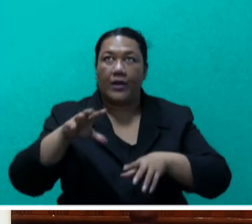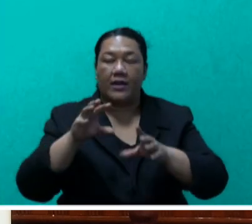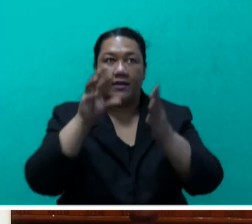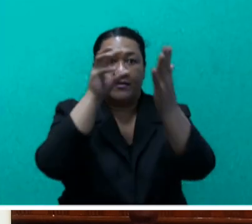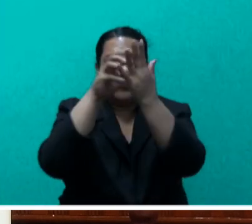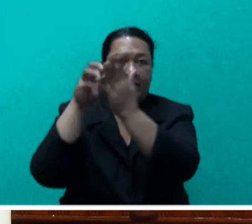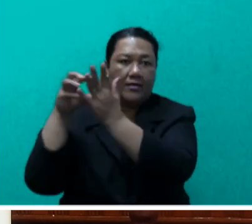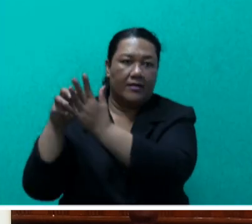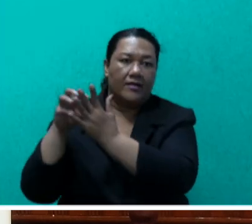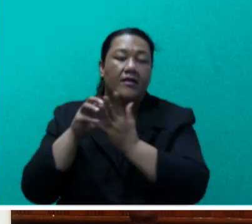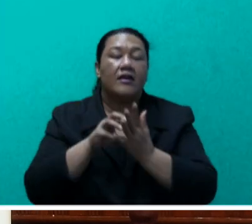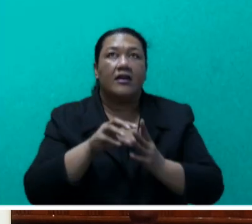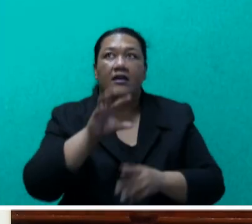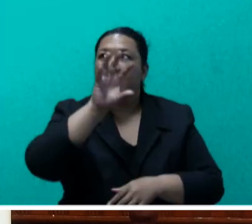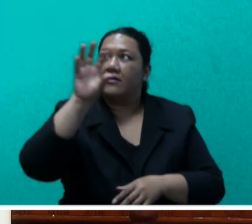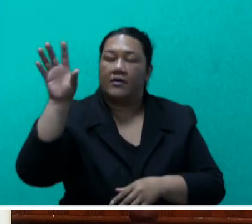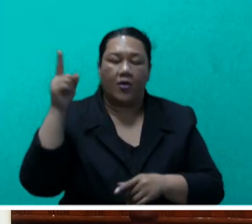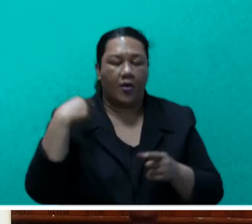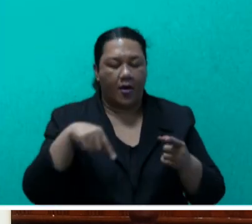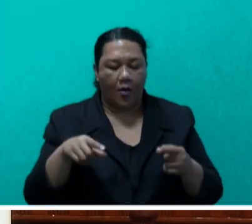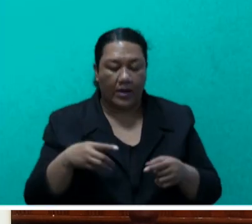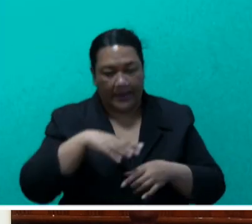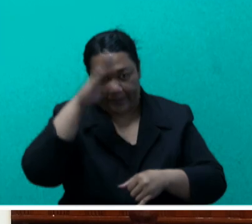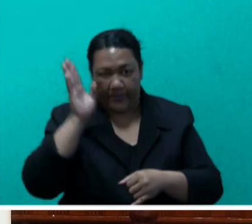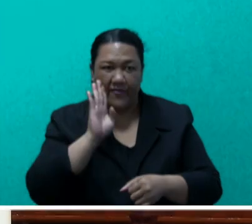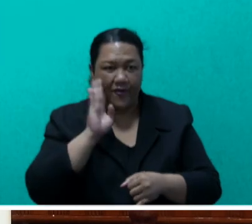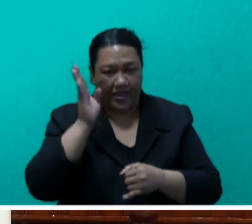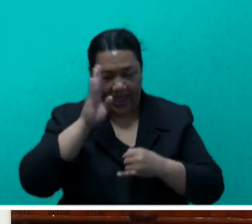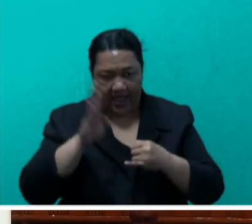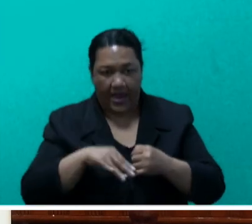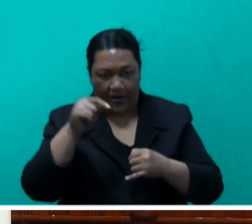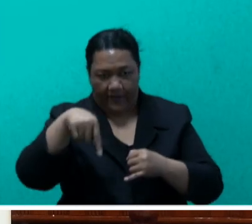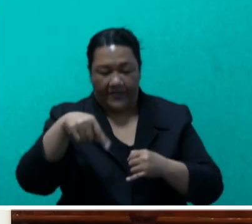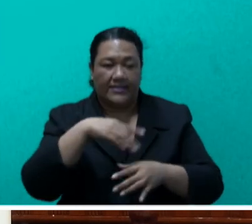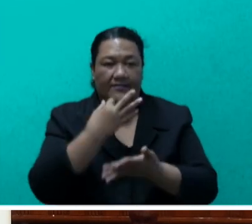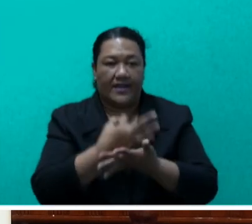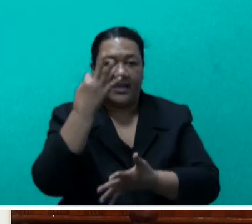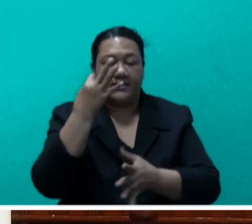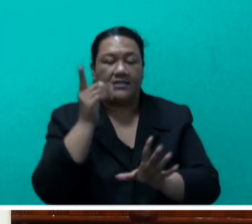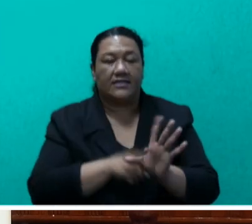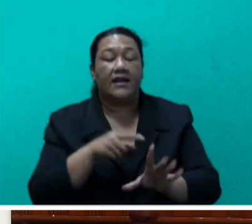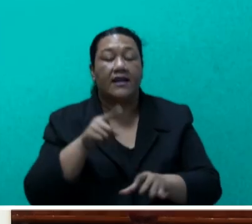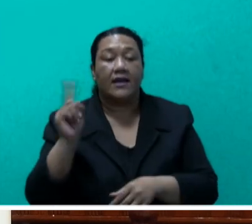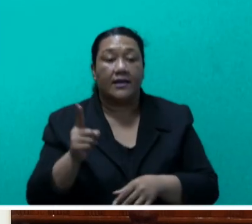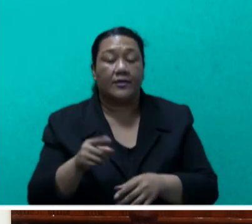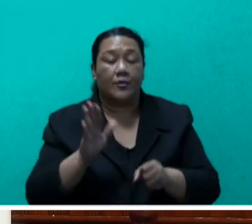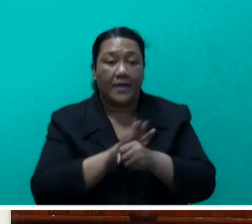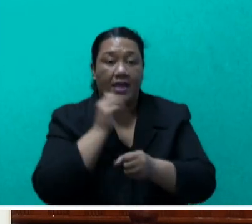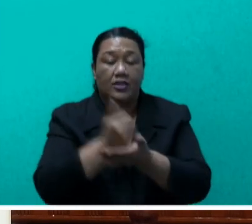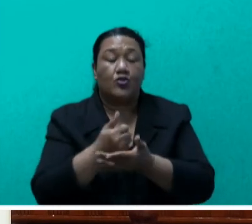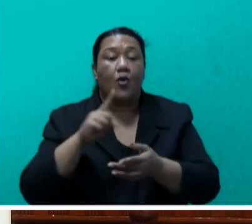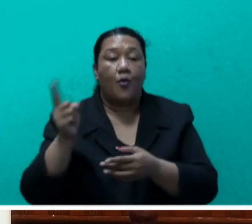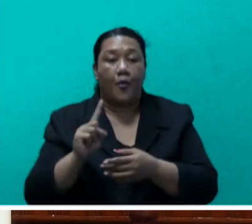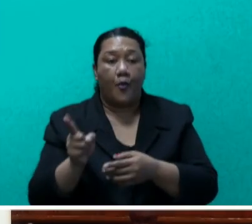this financial year. This will ensure the security of our national collection and premises